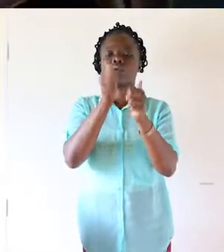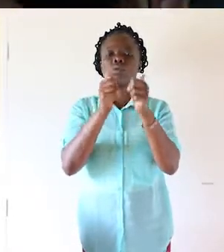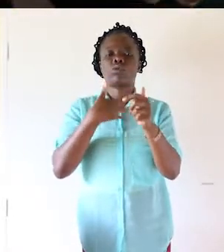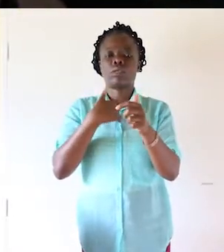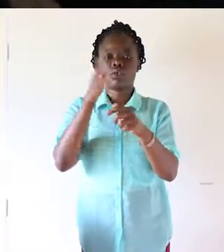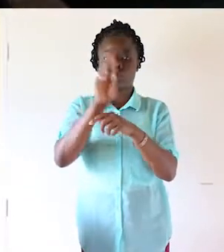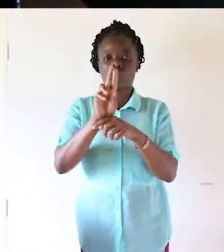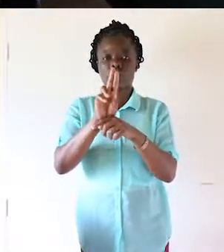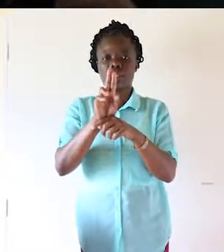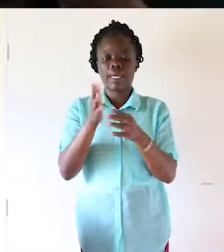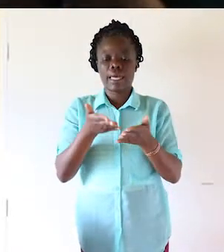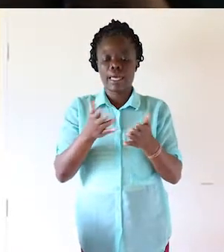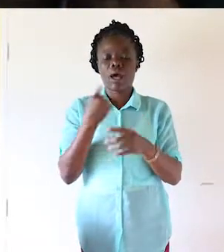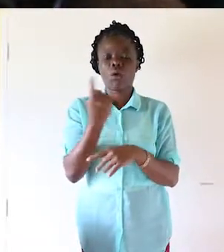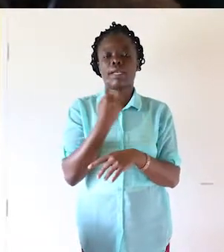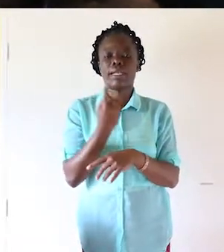to use here only.